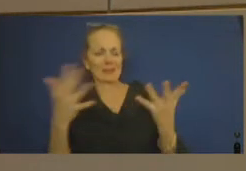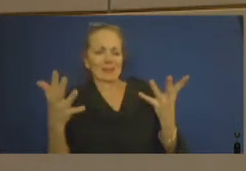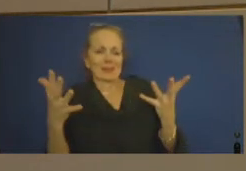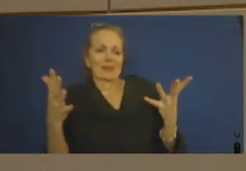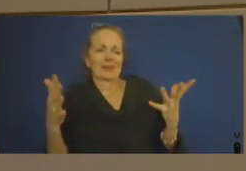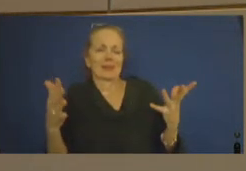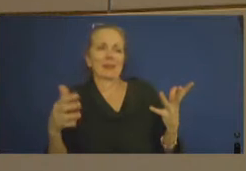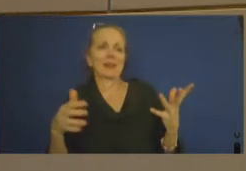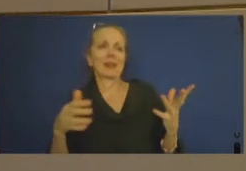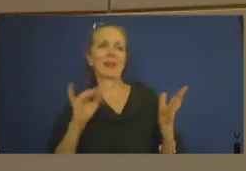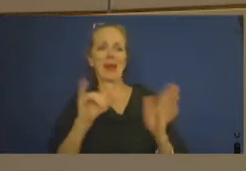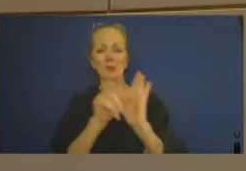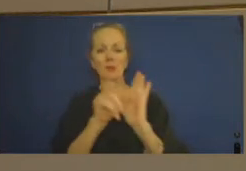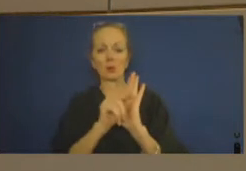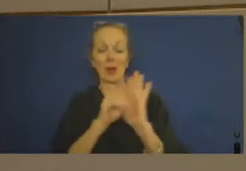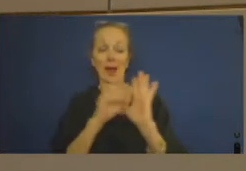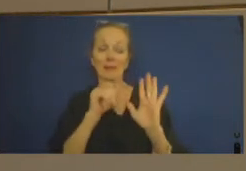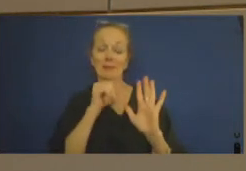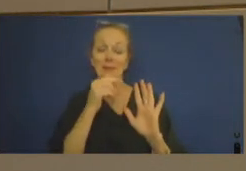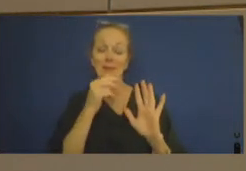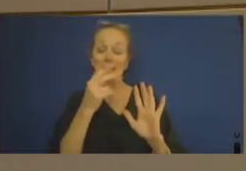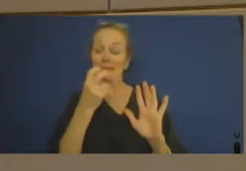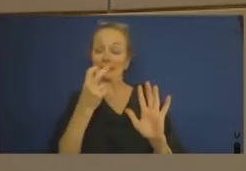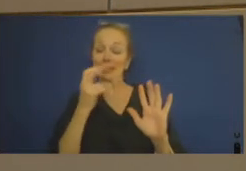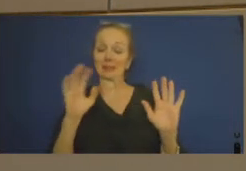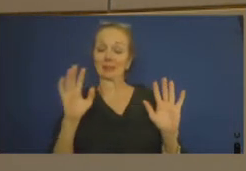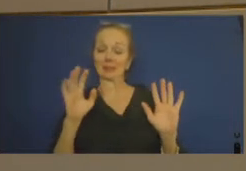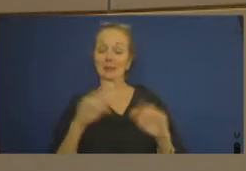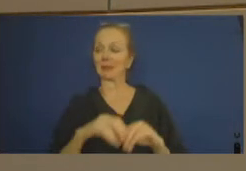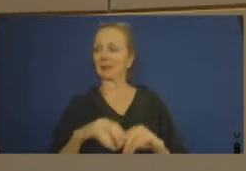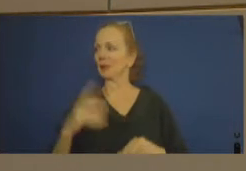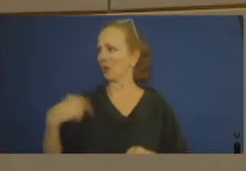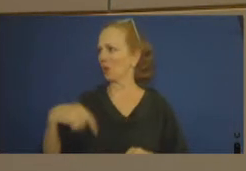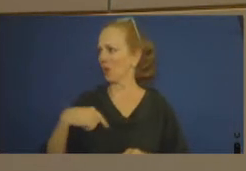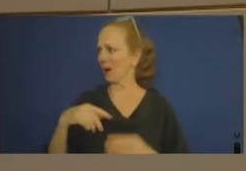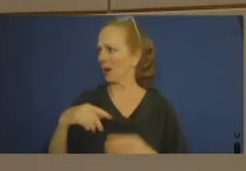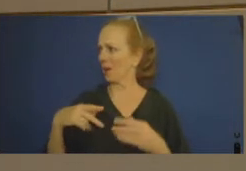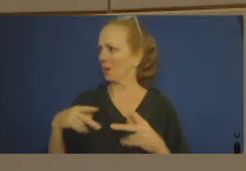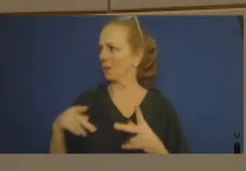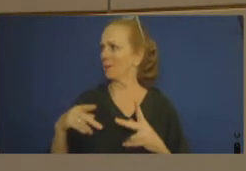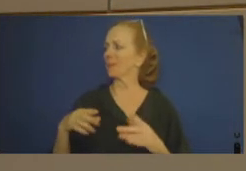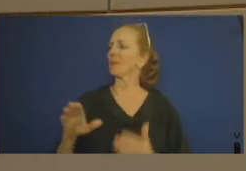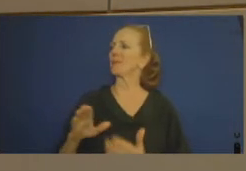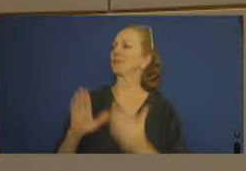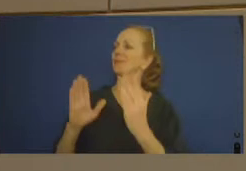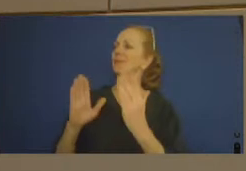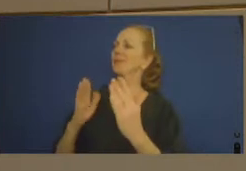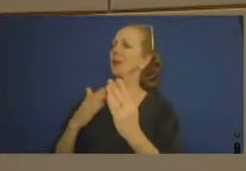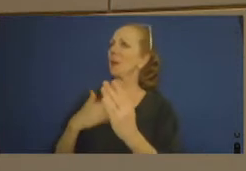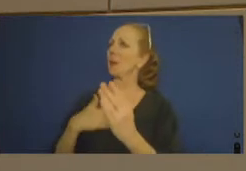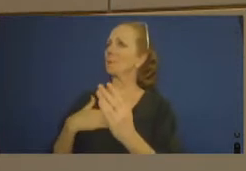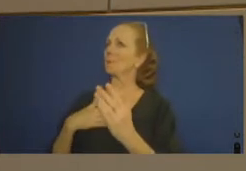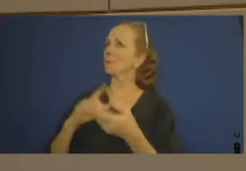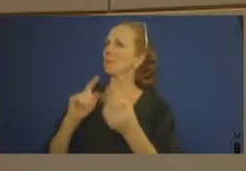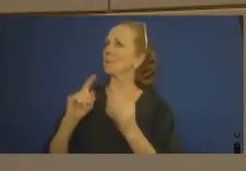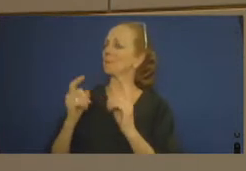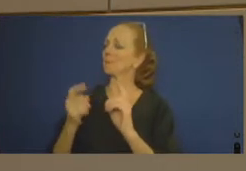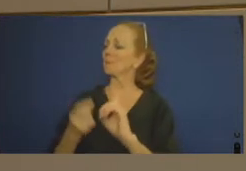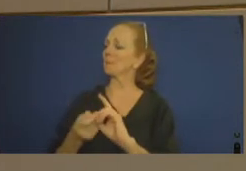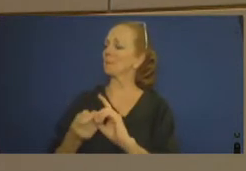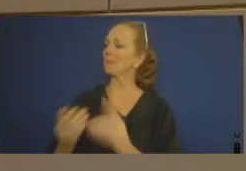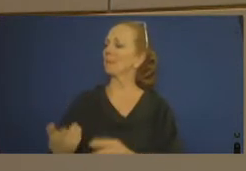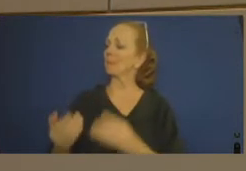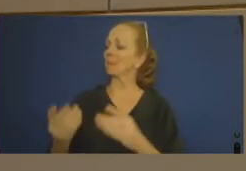that newspaper. I don't think that publication. Mayor, can we have Ms. Smith address my amendments to the motion